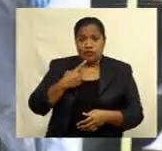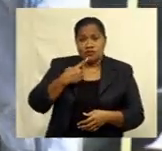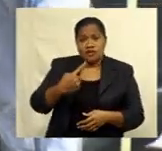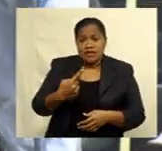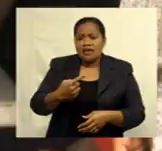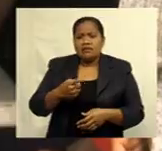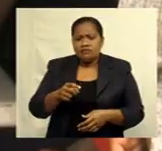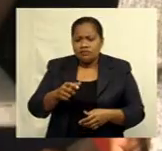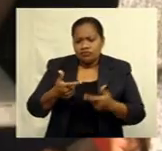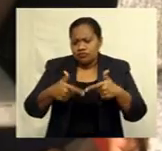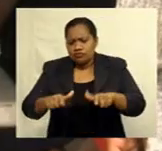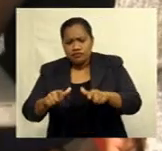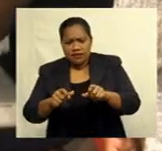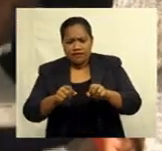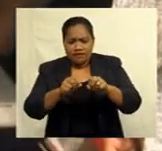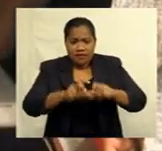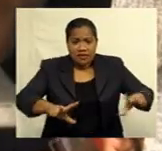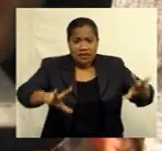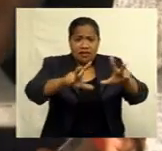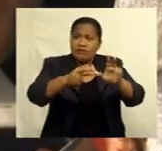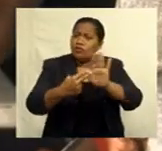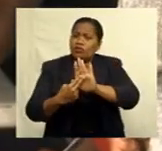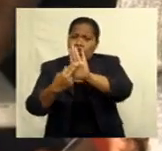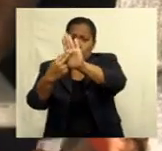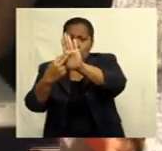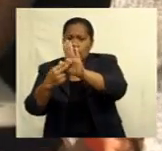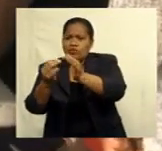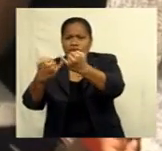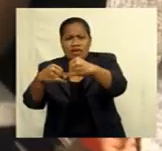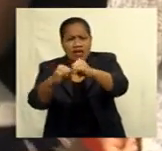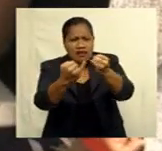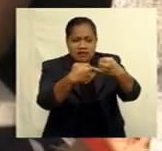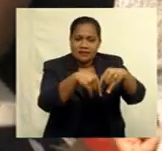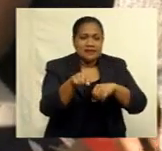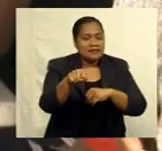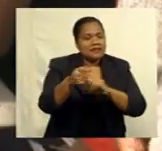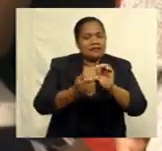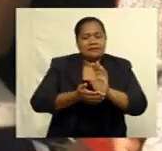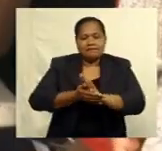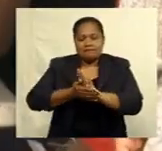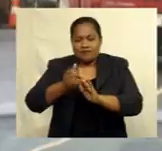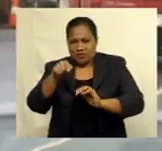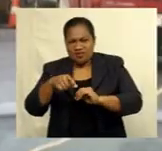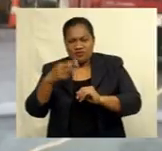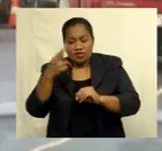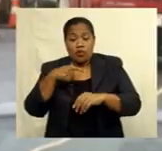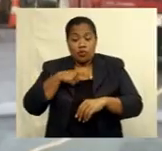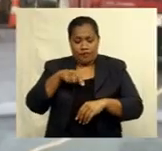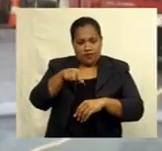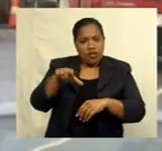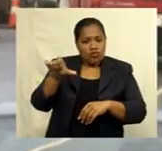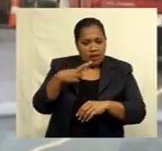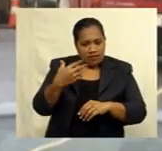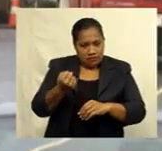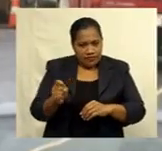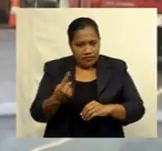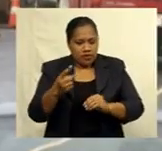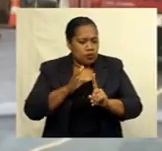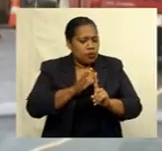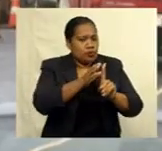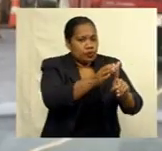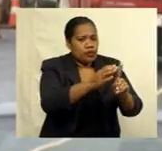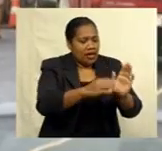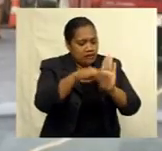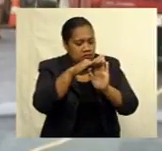travel from Viti Levu to the north and to the maritime islands remains highly regulated with pre-departure and quarantine protocols in